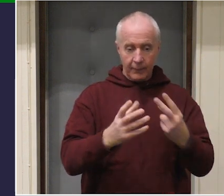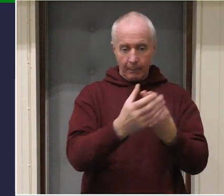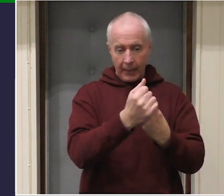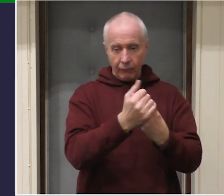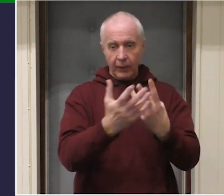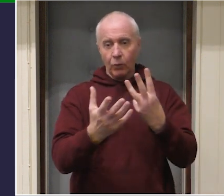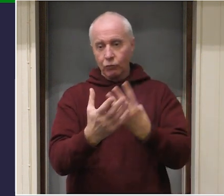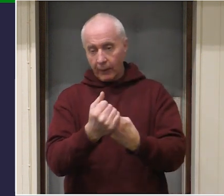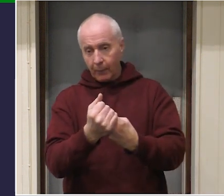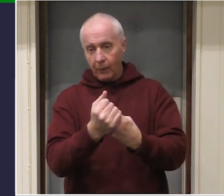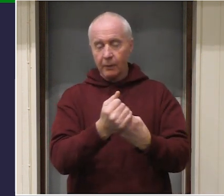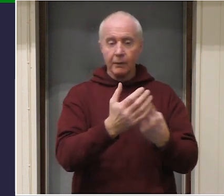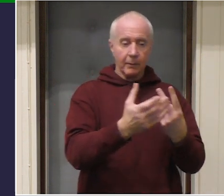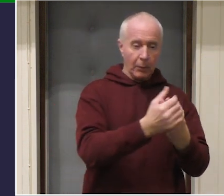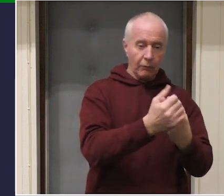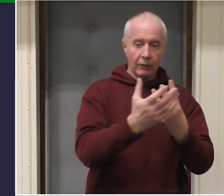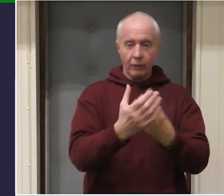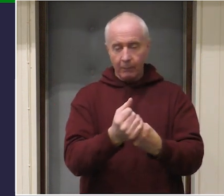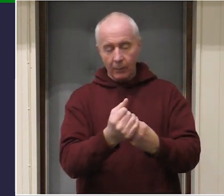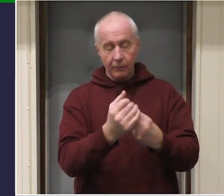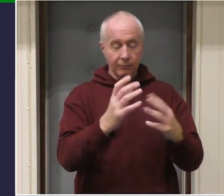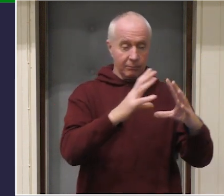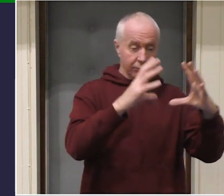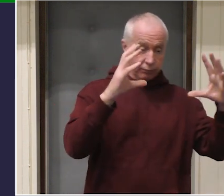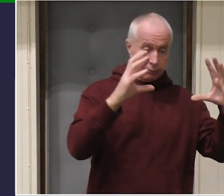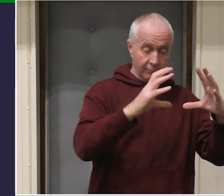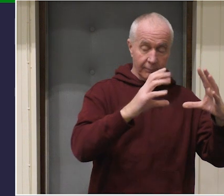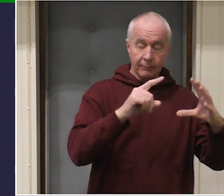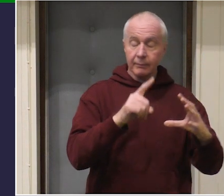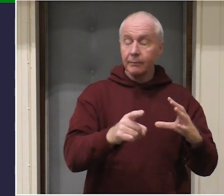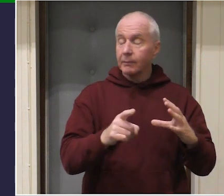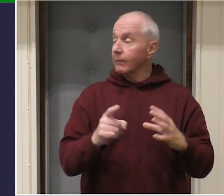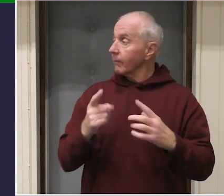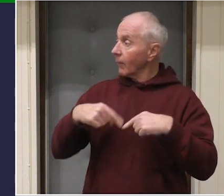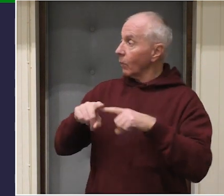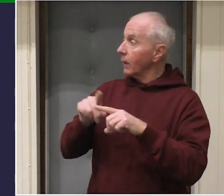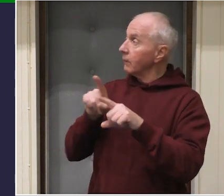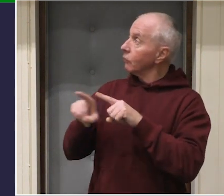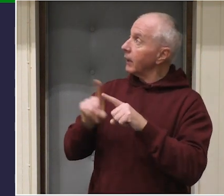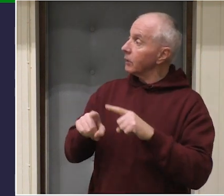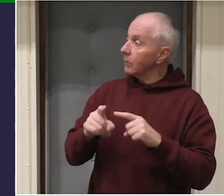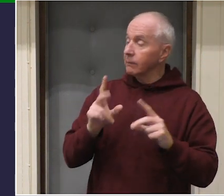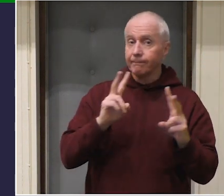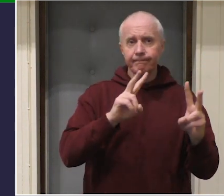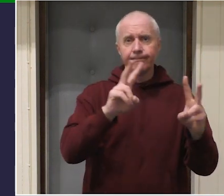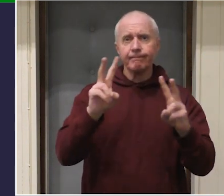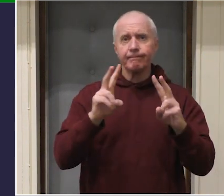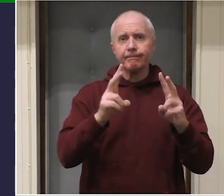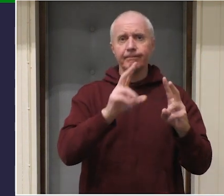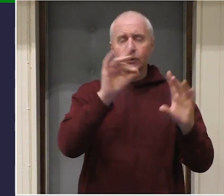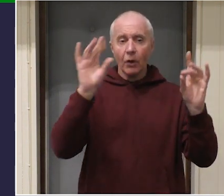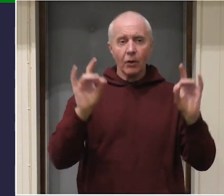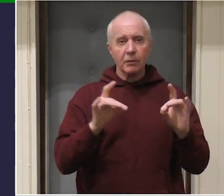triples, massive stars less so, and therefore, if we try and observe stars and figure out what they're